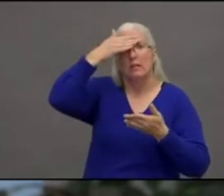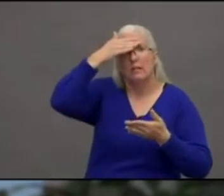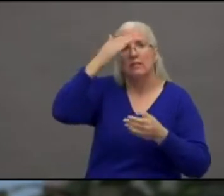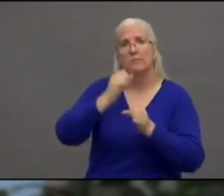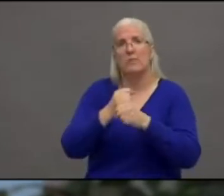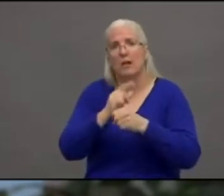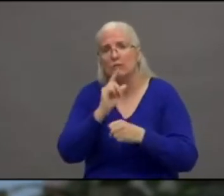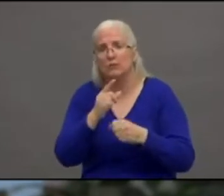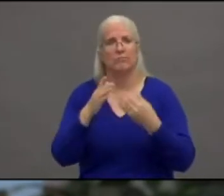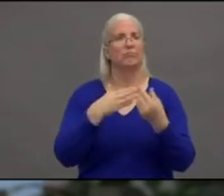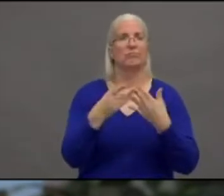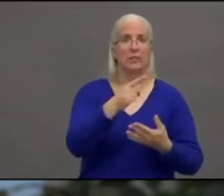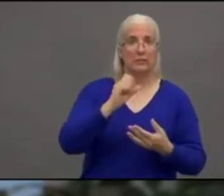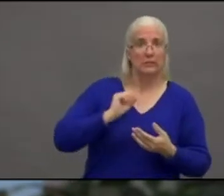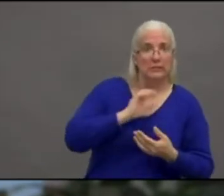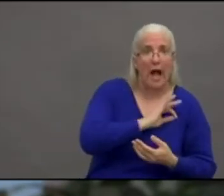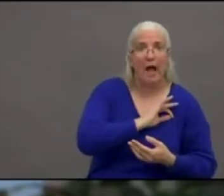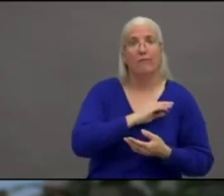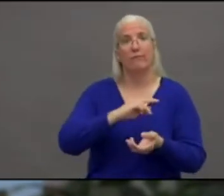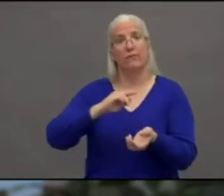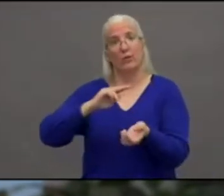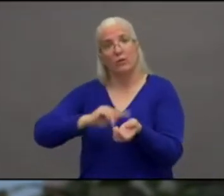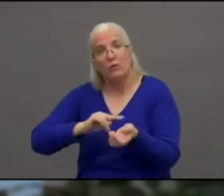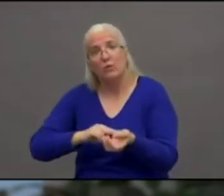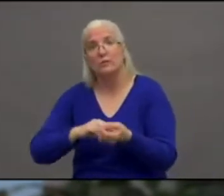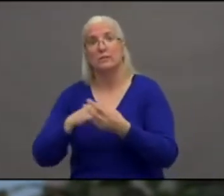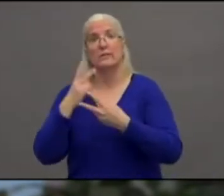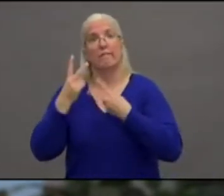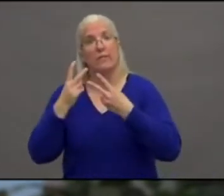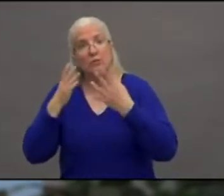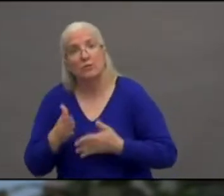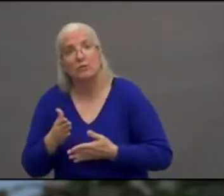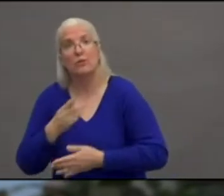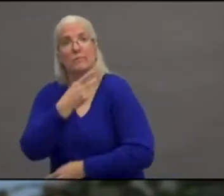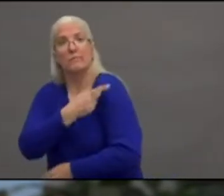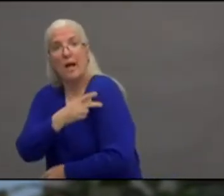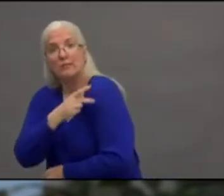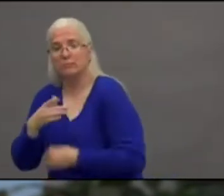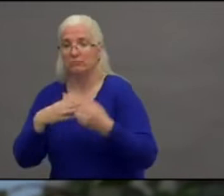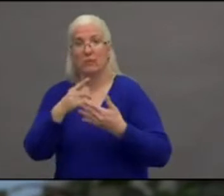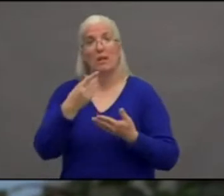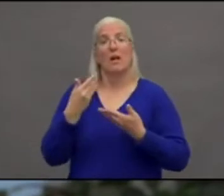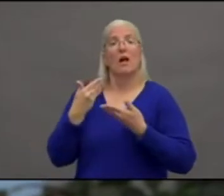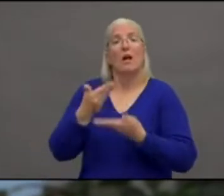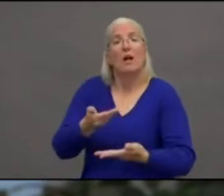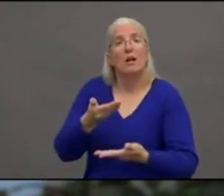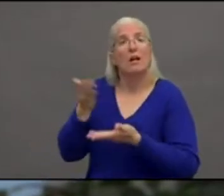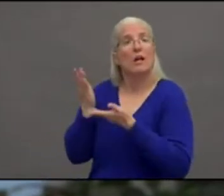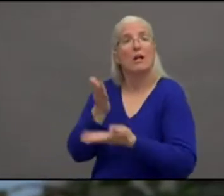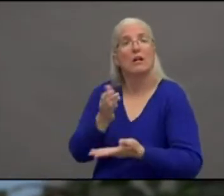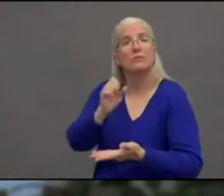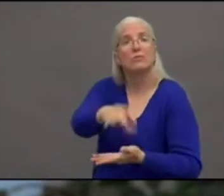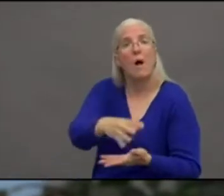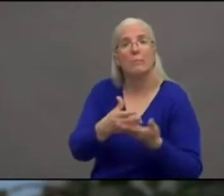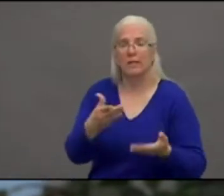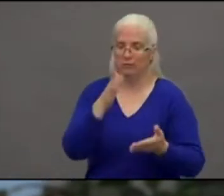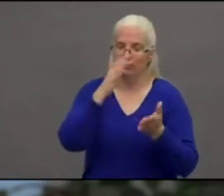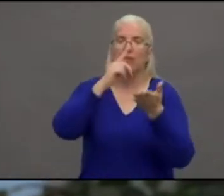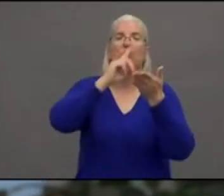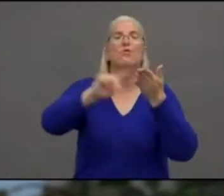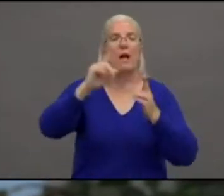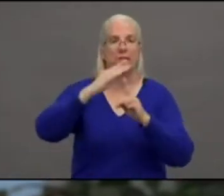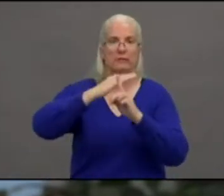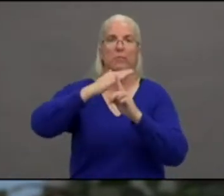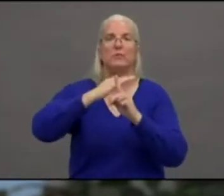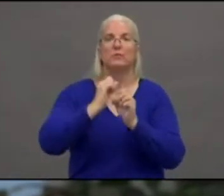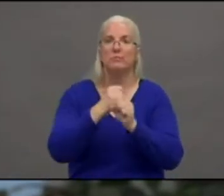a contractor dropping off supplies, you're going to get a temperature check and a symptom check to see if you have any symptoms or so. You'll notice that our people